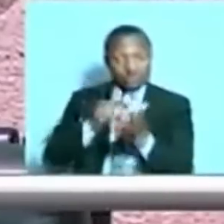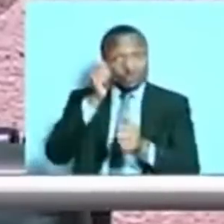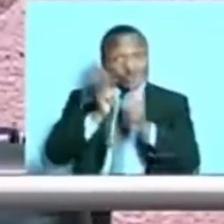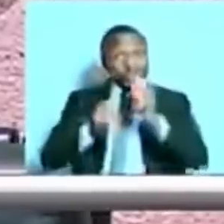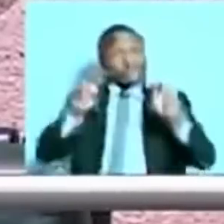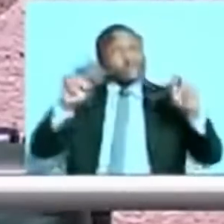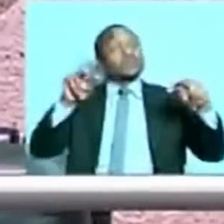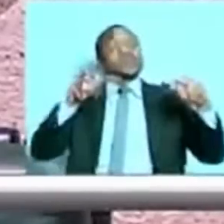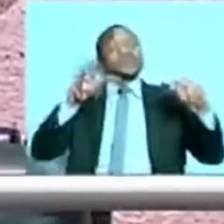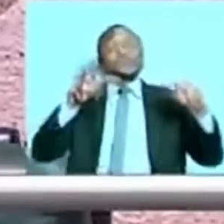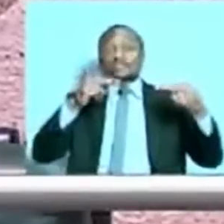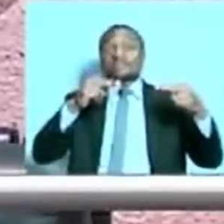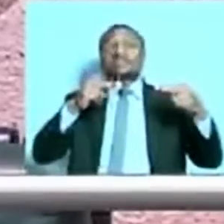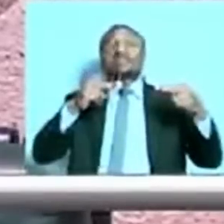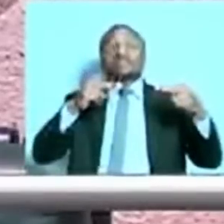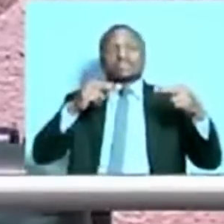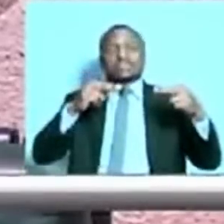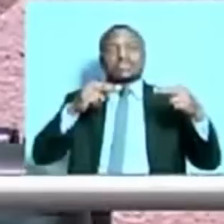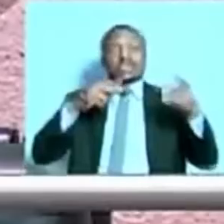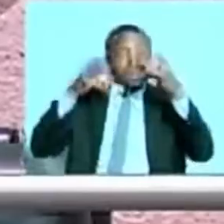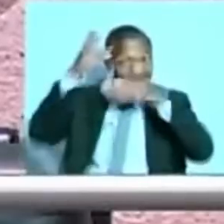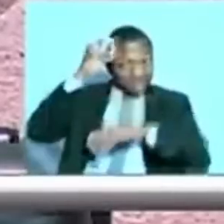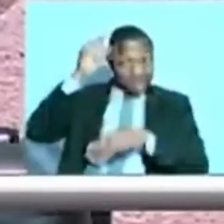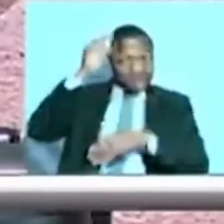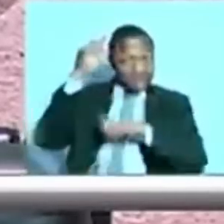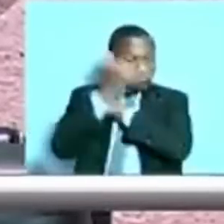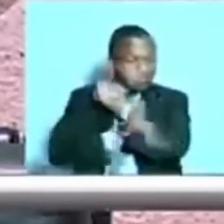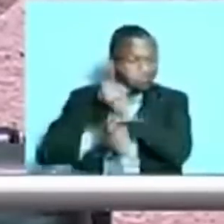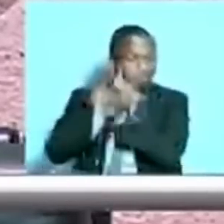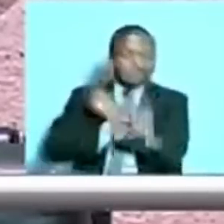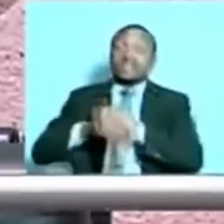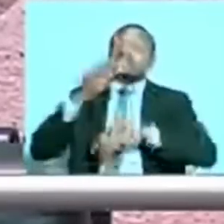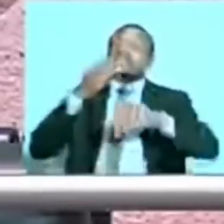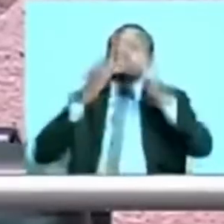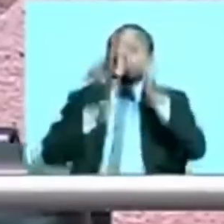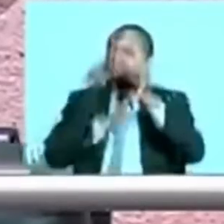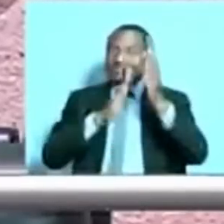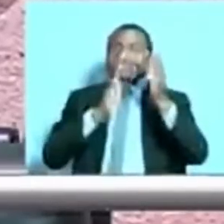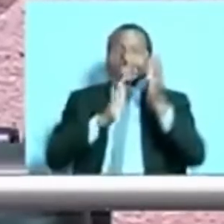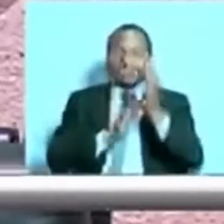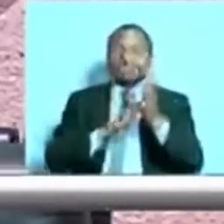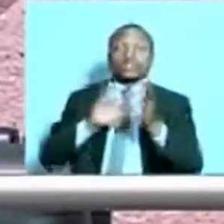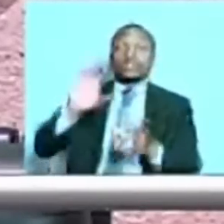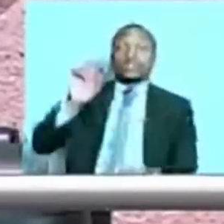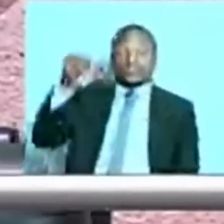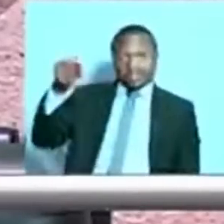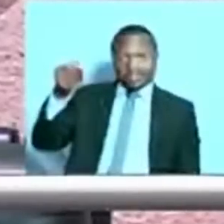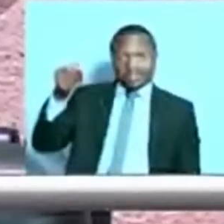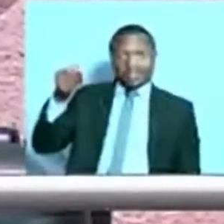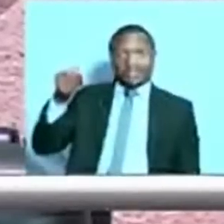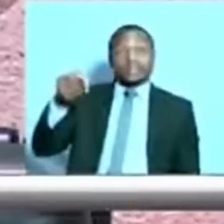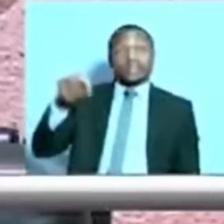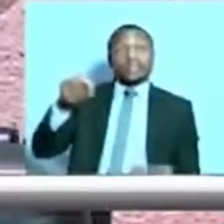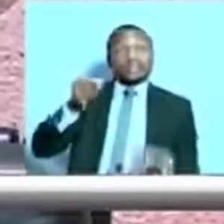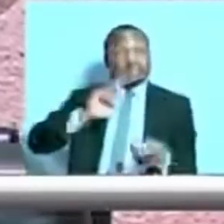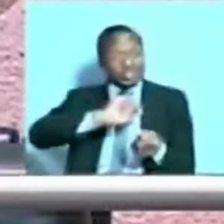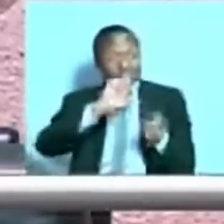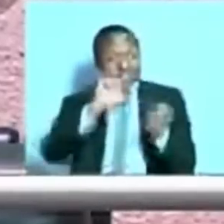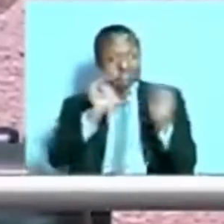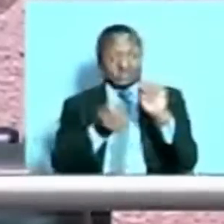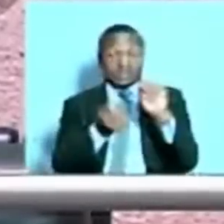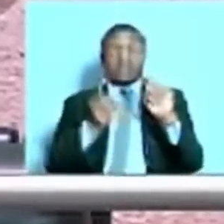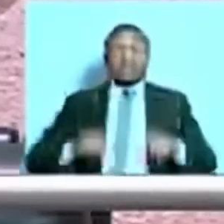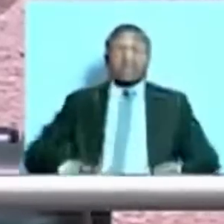currently experiencing in this country. He recommended us for the CDF, which is currently transforming